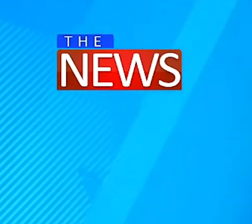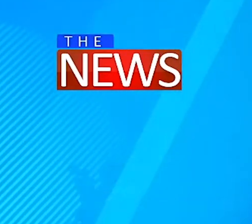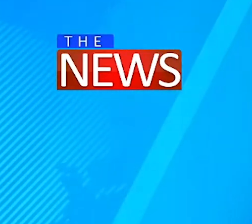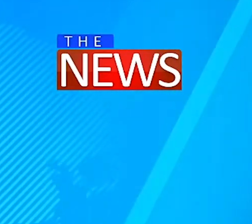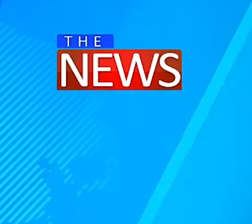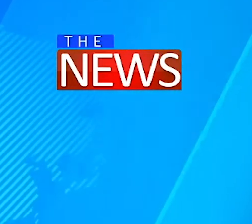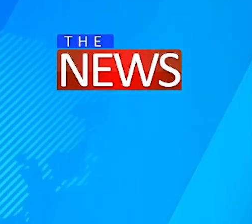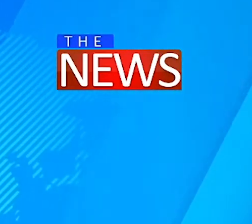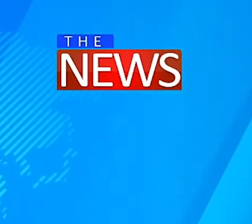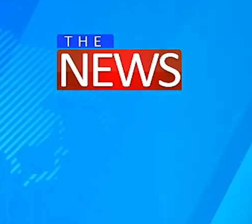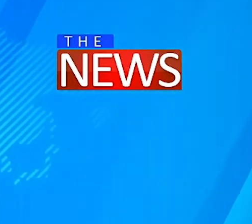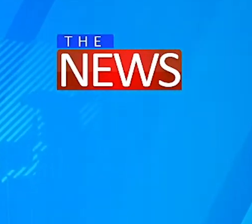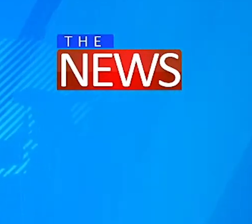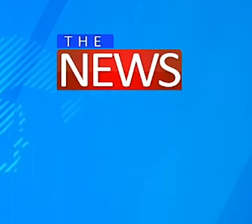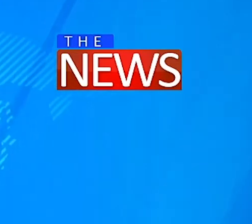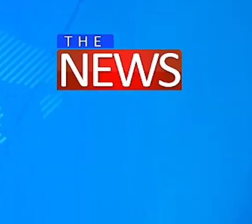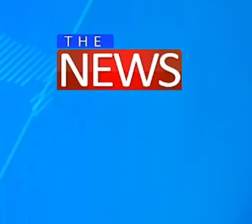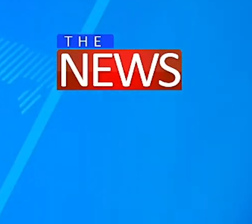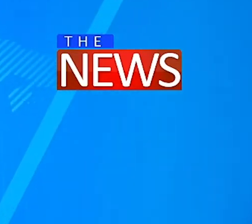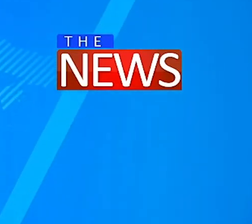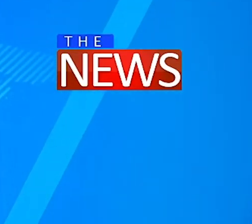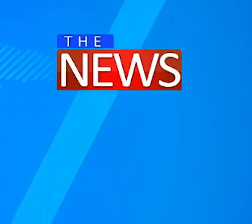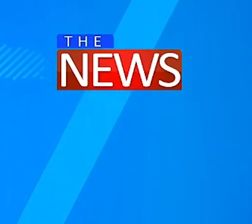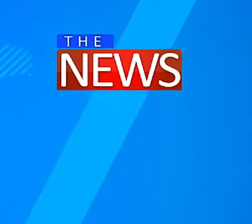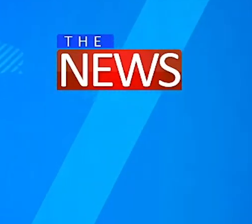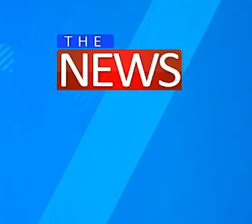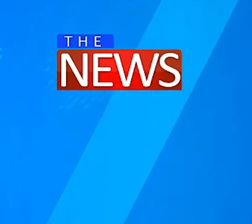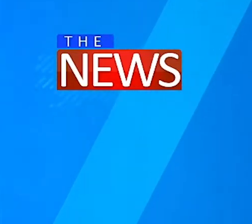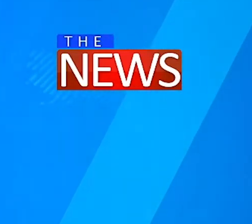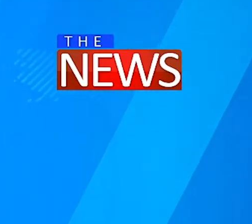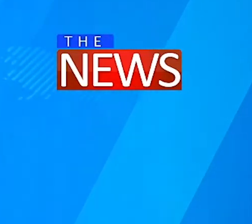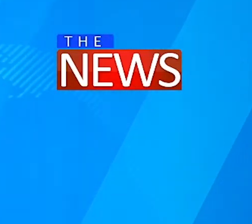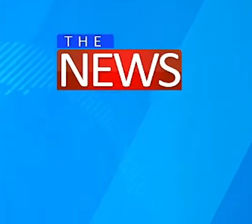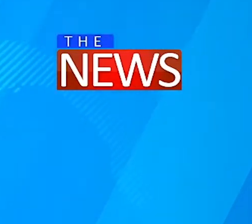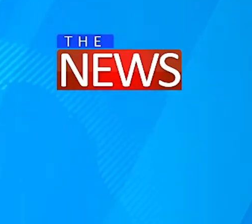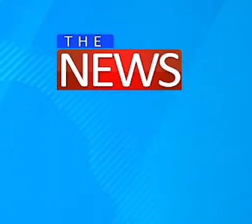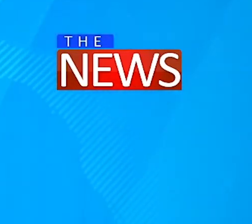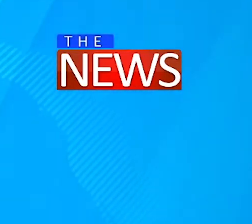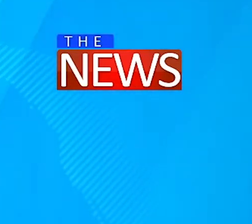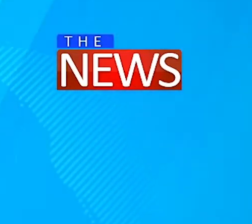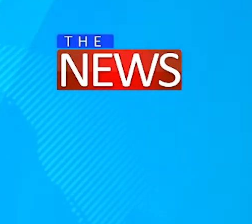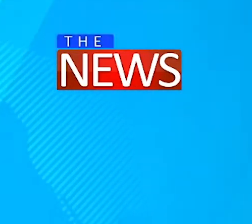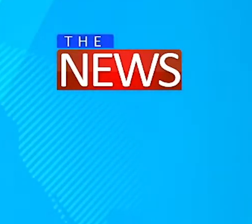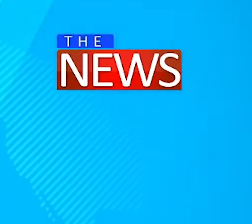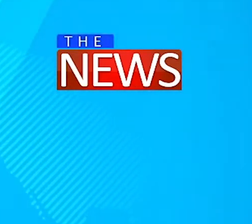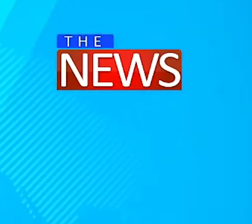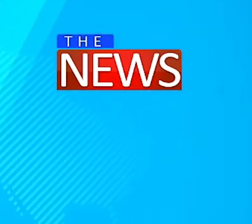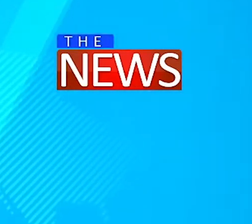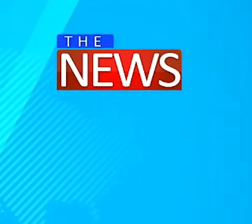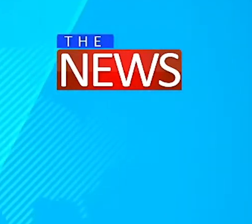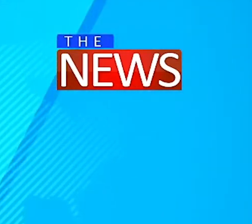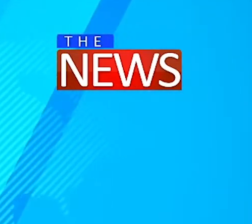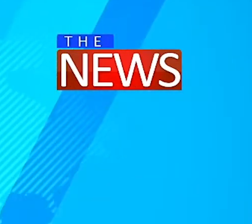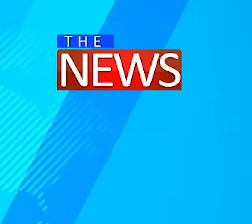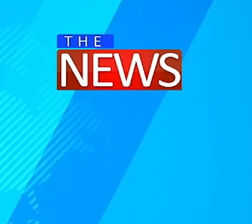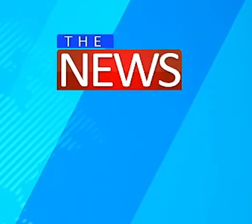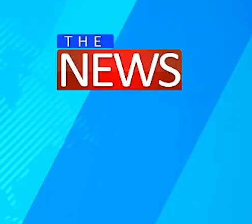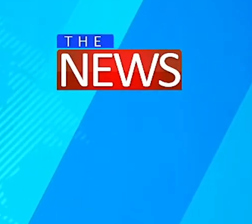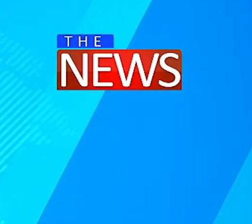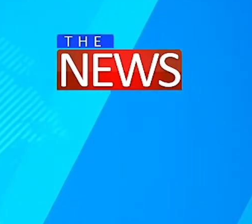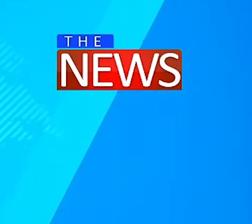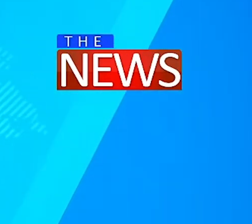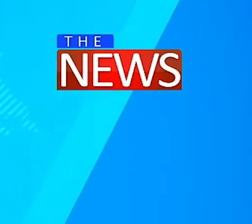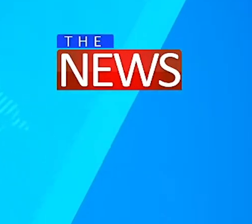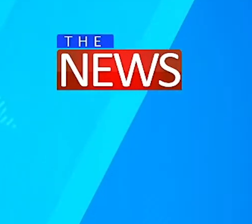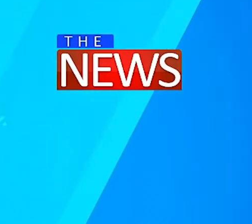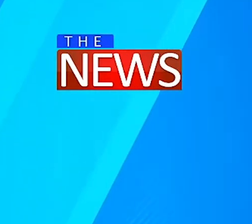most at-risk groups include seniors and persons living with comorbidities. Comorbidities refer to the simultaneous presence